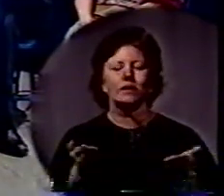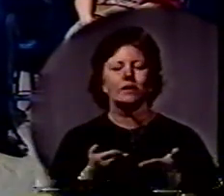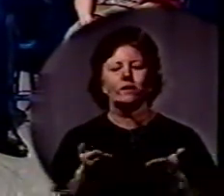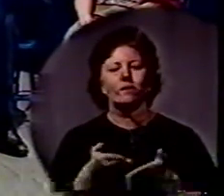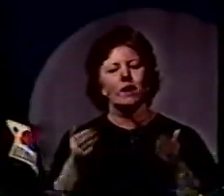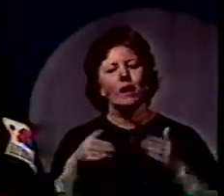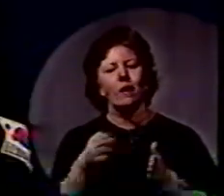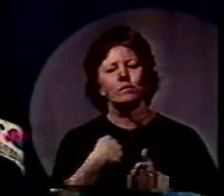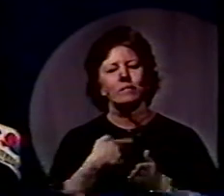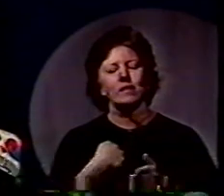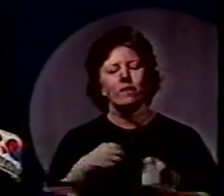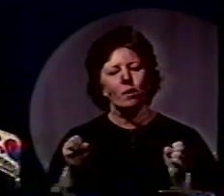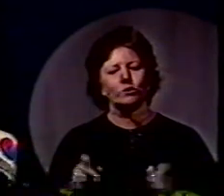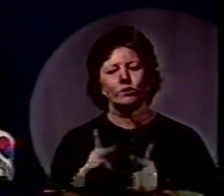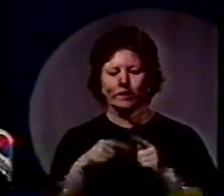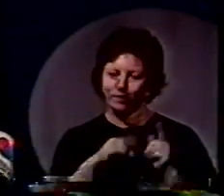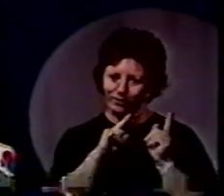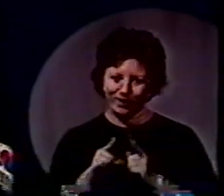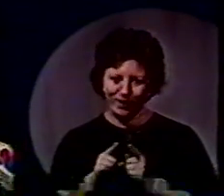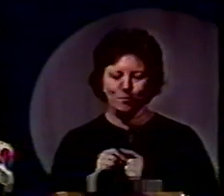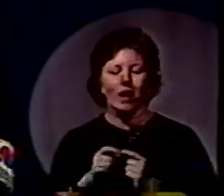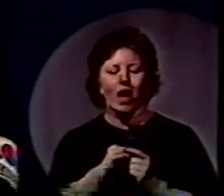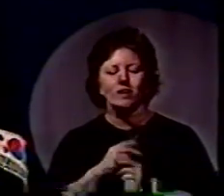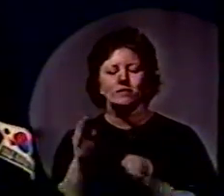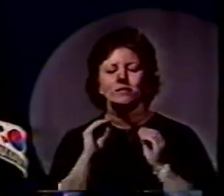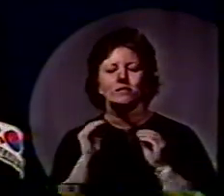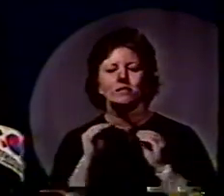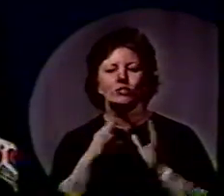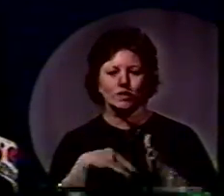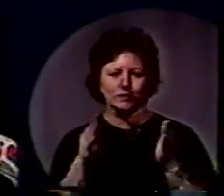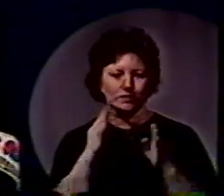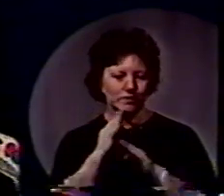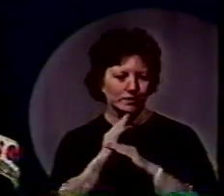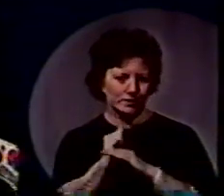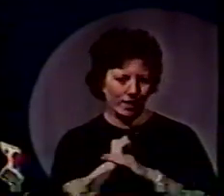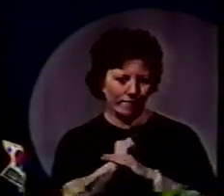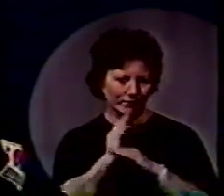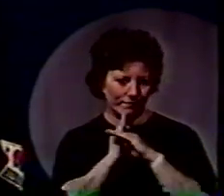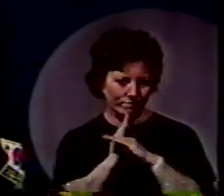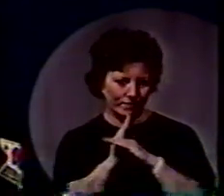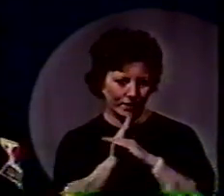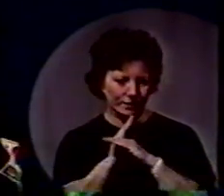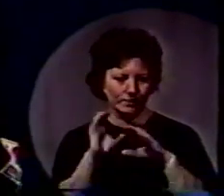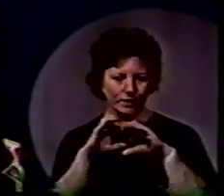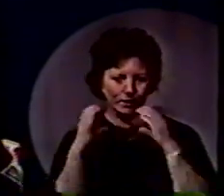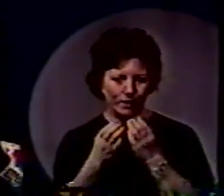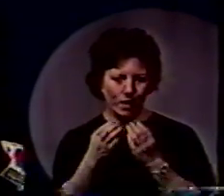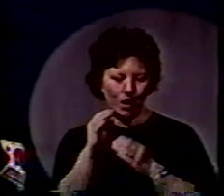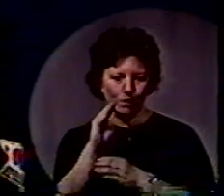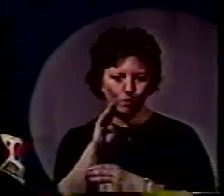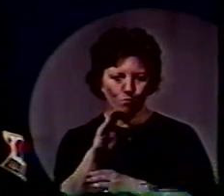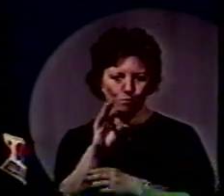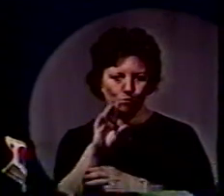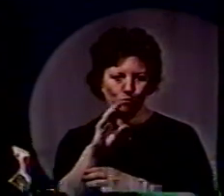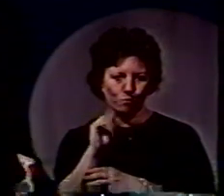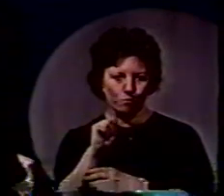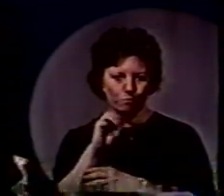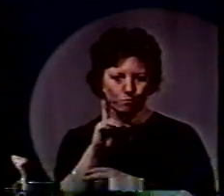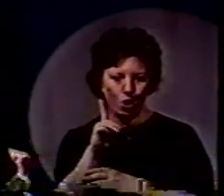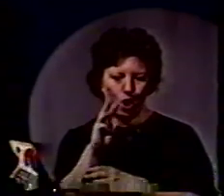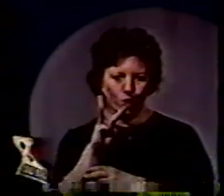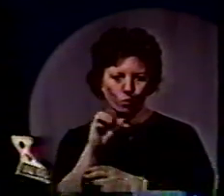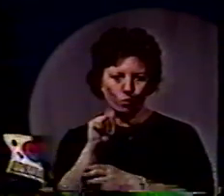allowing me the chance to come. I teach a self-defense martial arts class at Broadway Body Works, which is on South